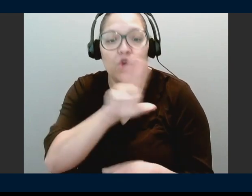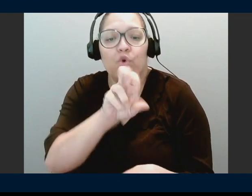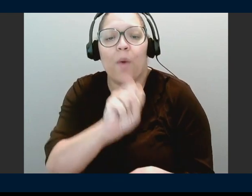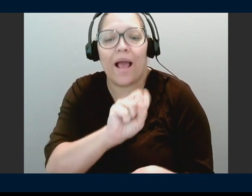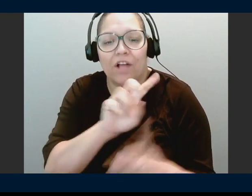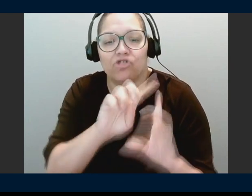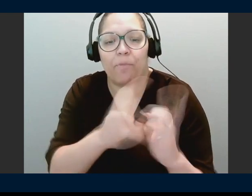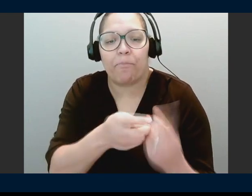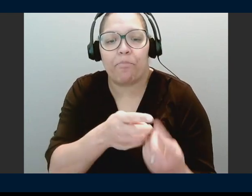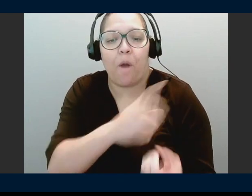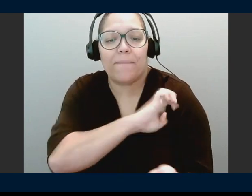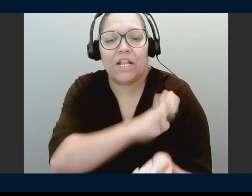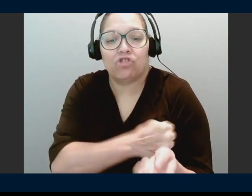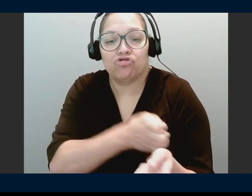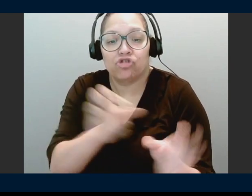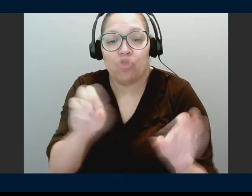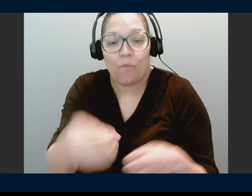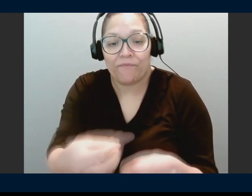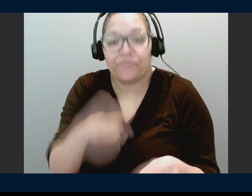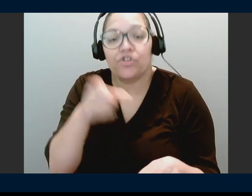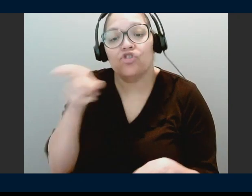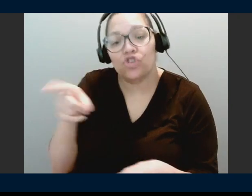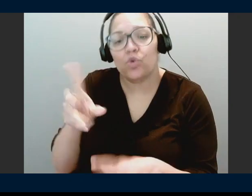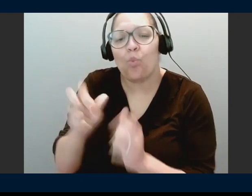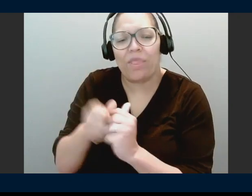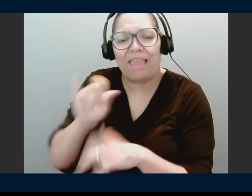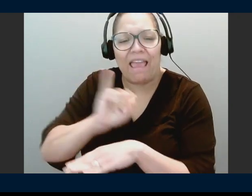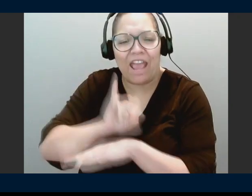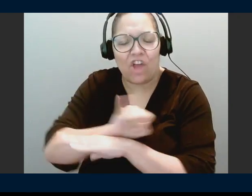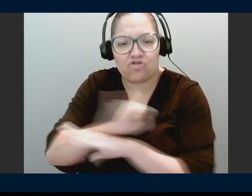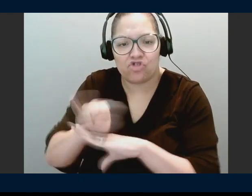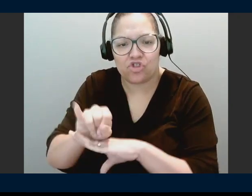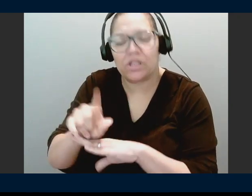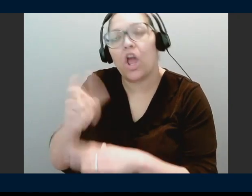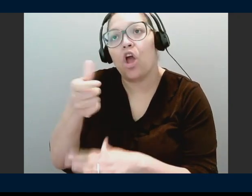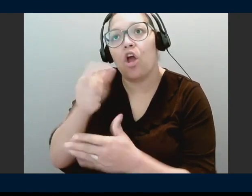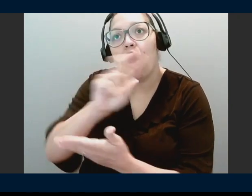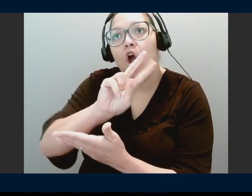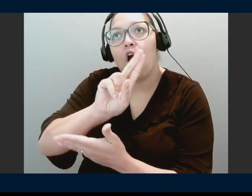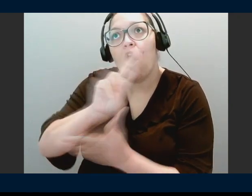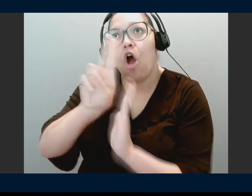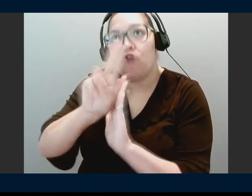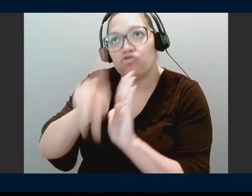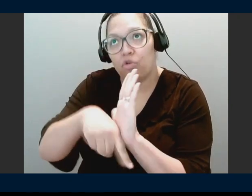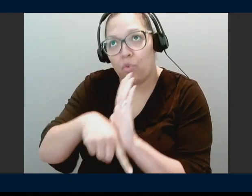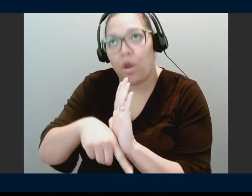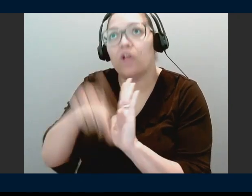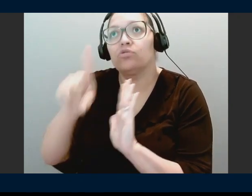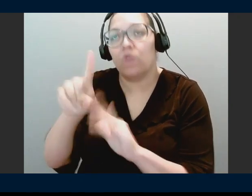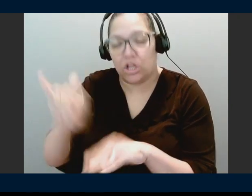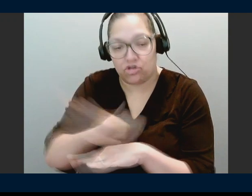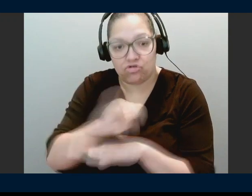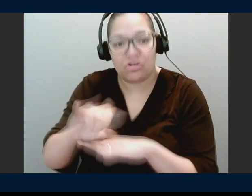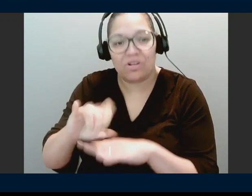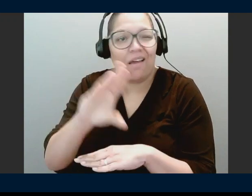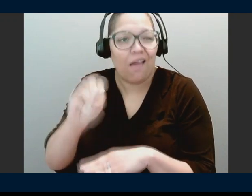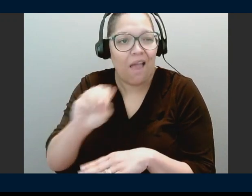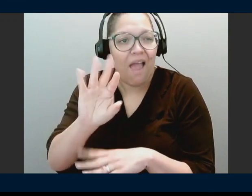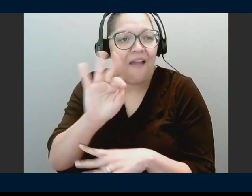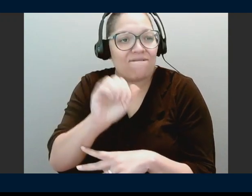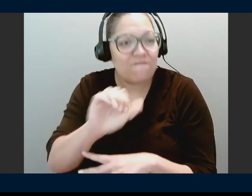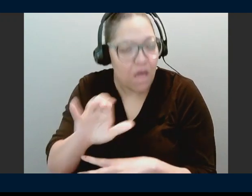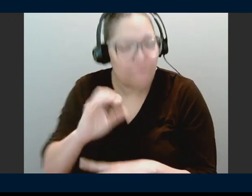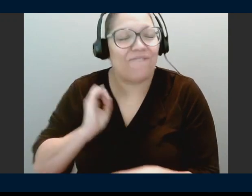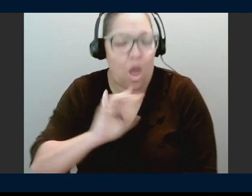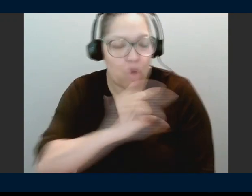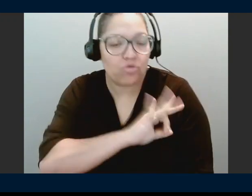of the Community College Internships, Science Undergraduate Laboratory Internships, and Visiting Faculty Program in the Office of Workforce